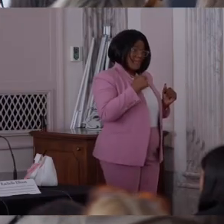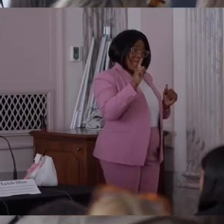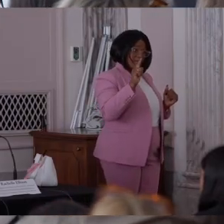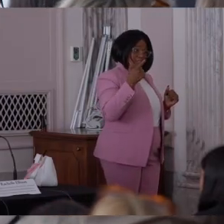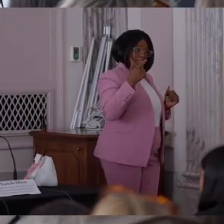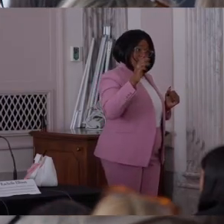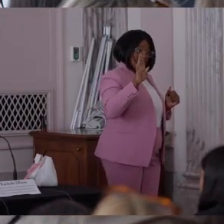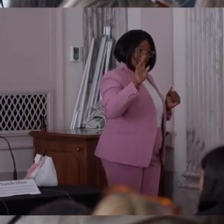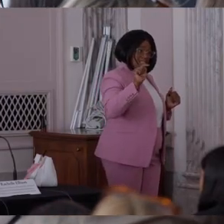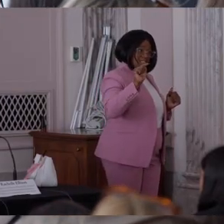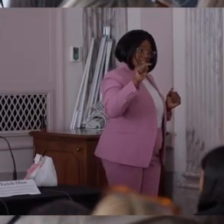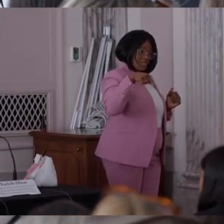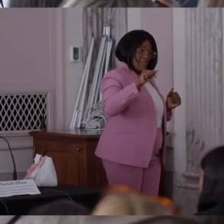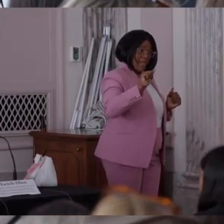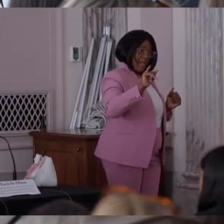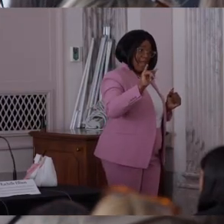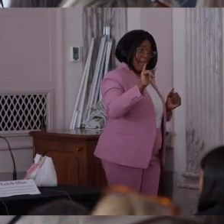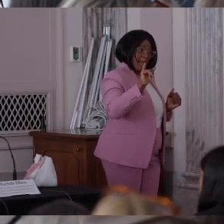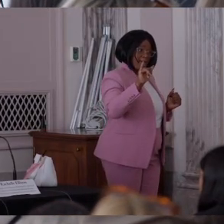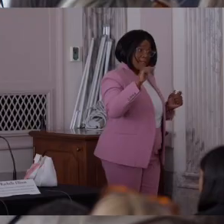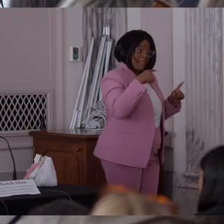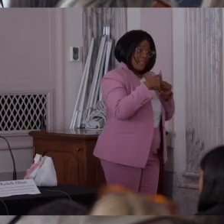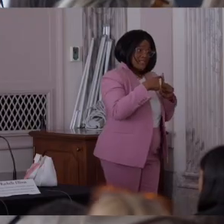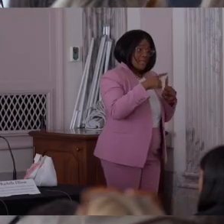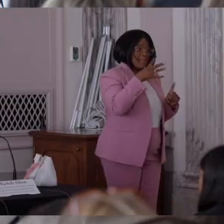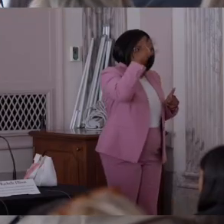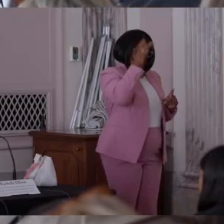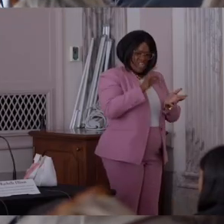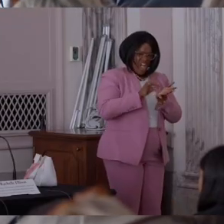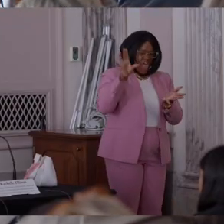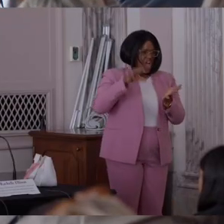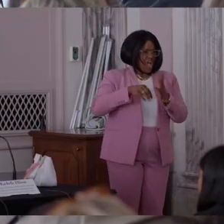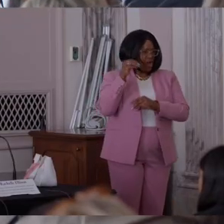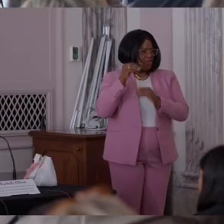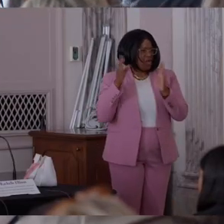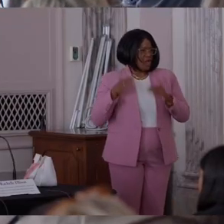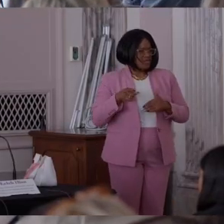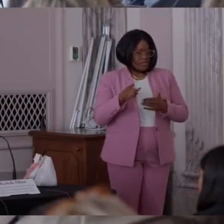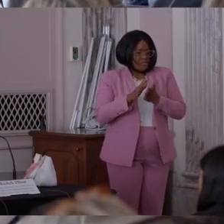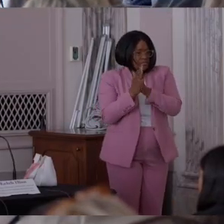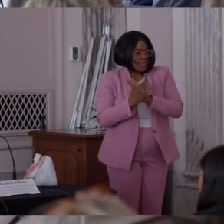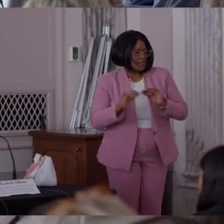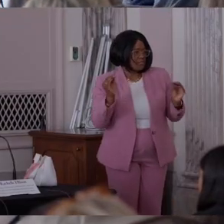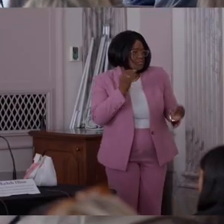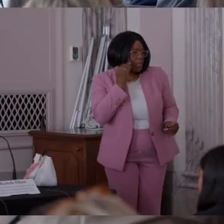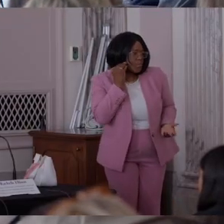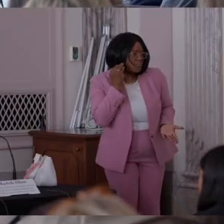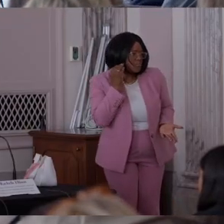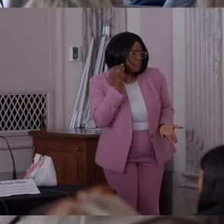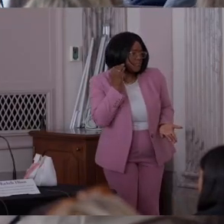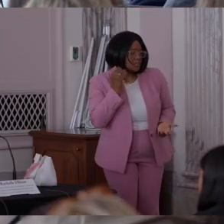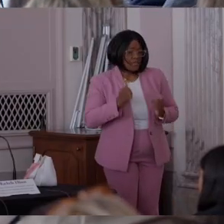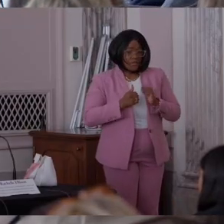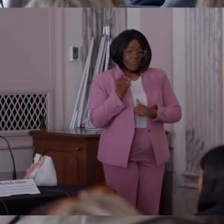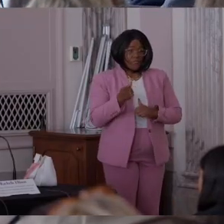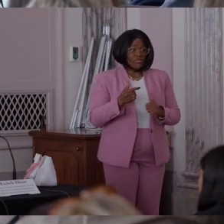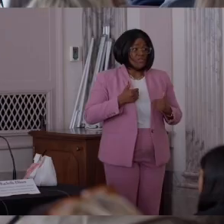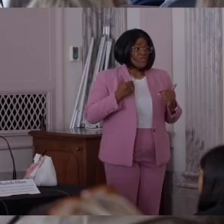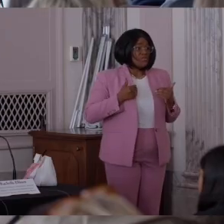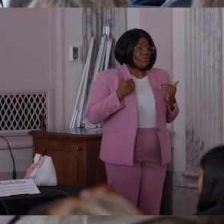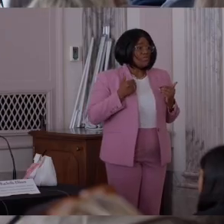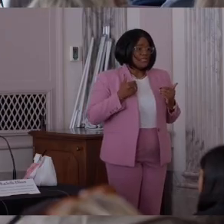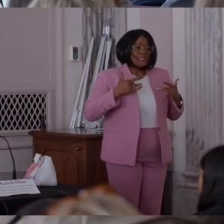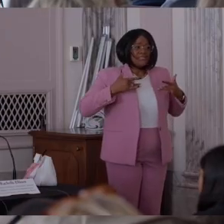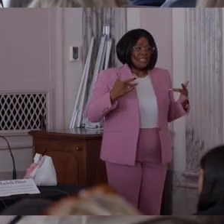situation to their parents, and then they're kicked out of their house. The majority of those youth are also youth of